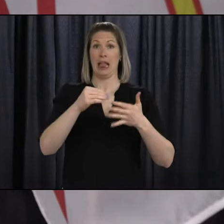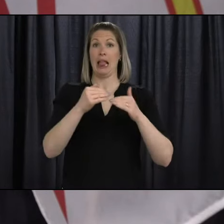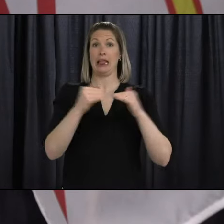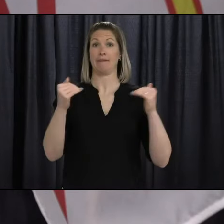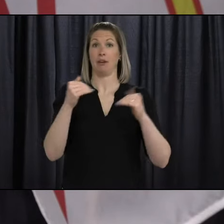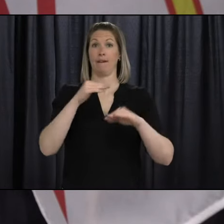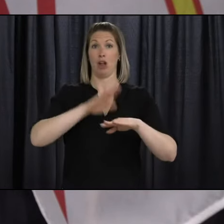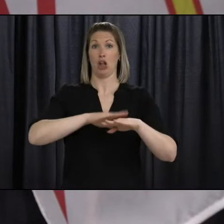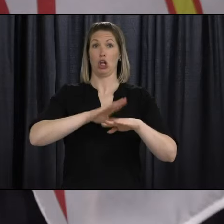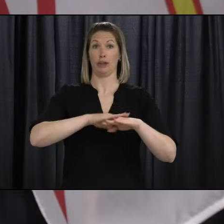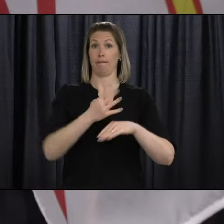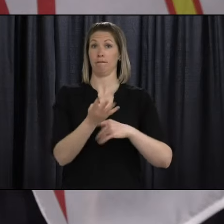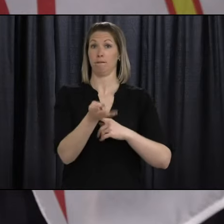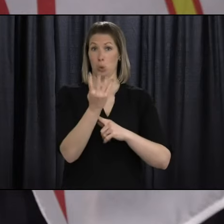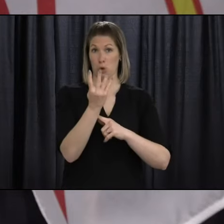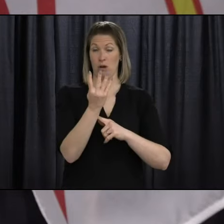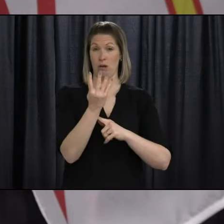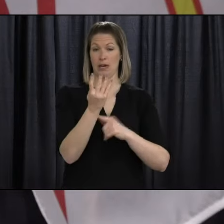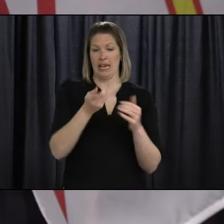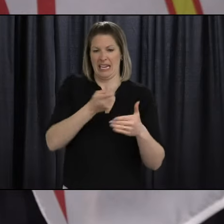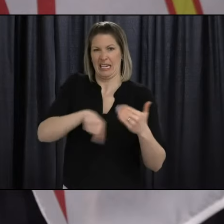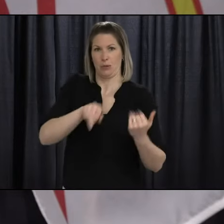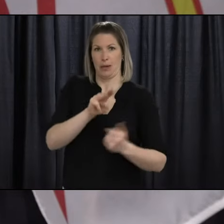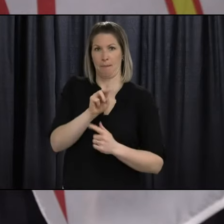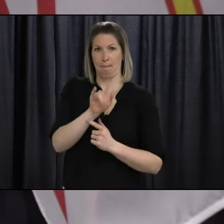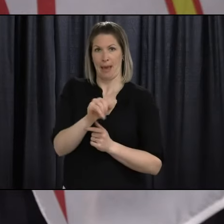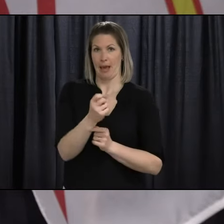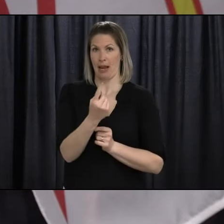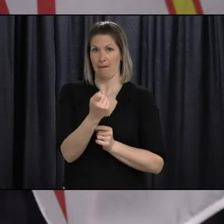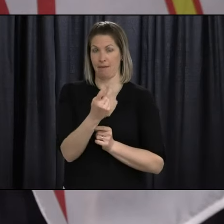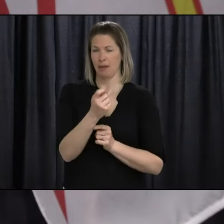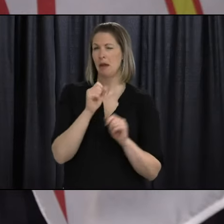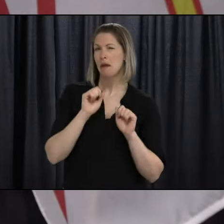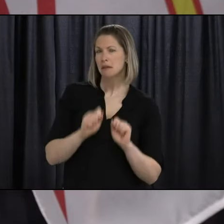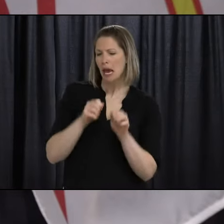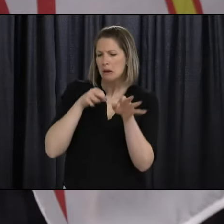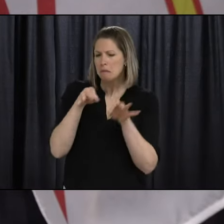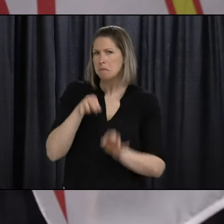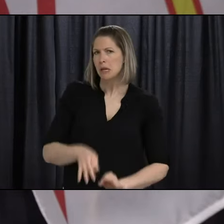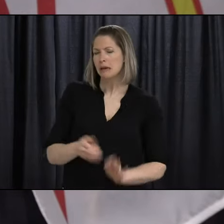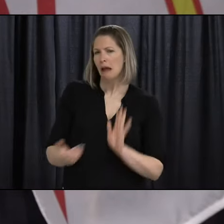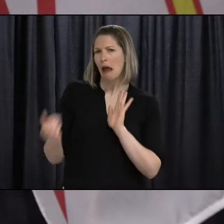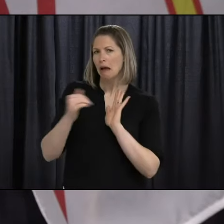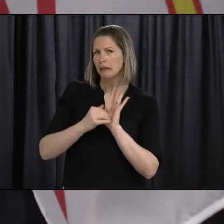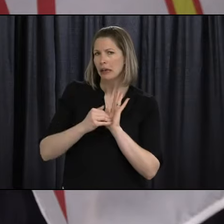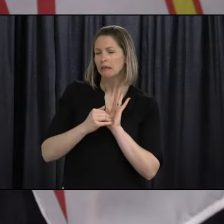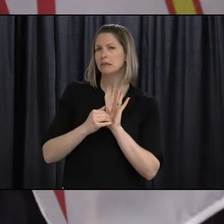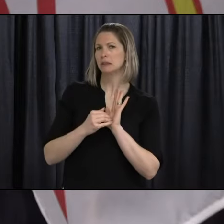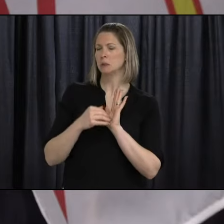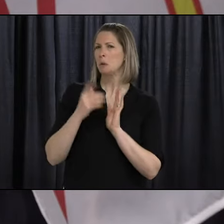level 5 to alert level 4, as I know there is still some confusion around that note of gatherings of up to 10 people are permitted?